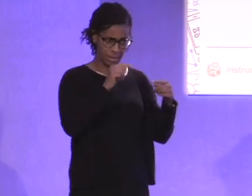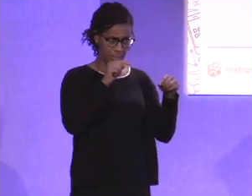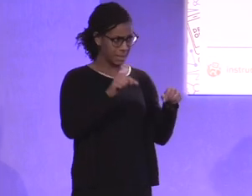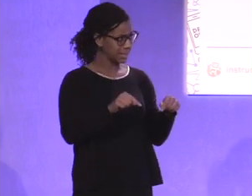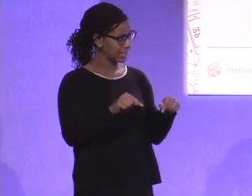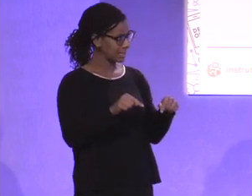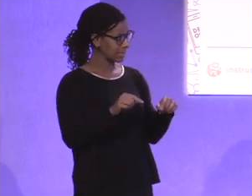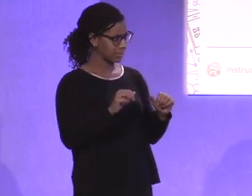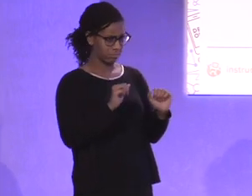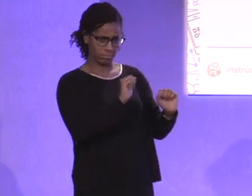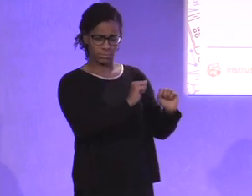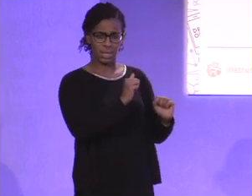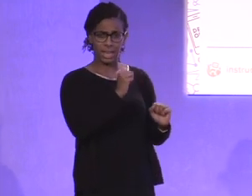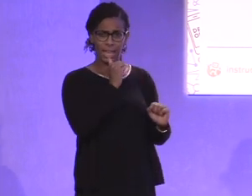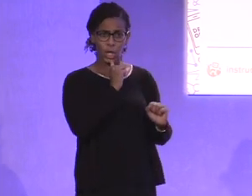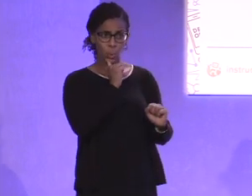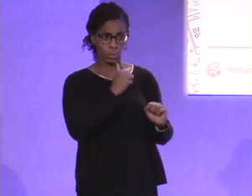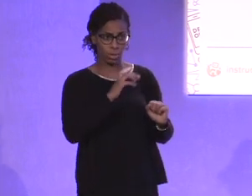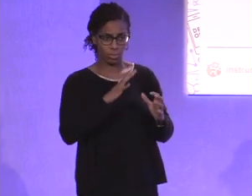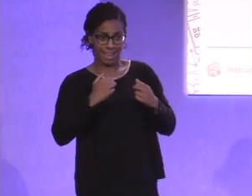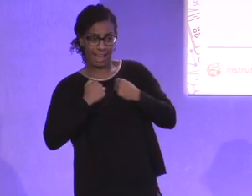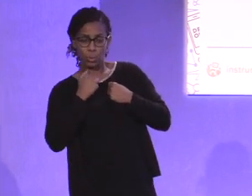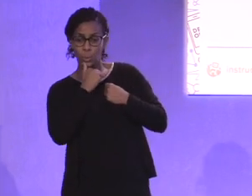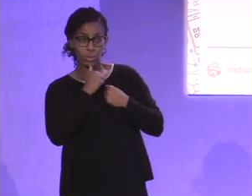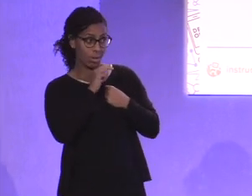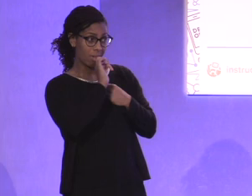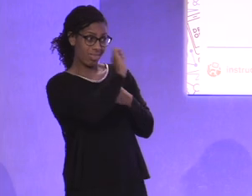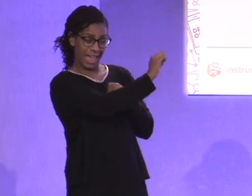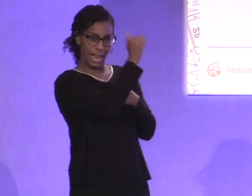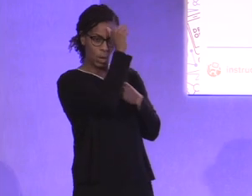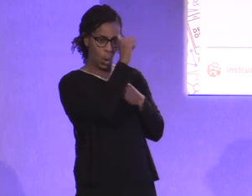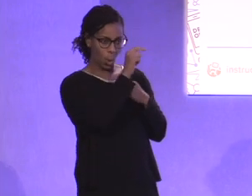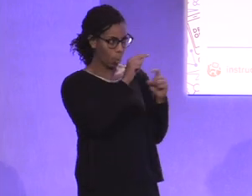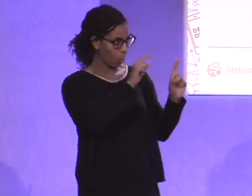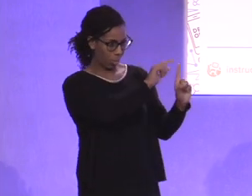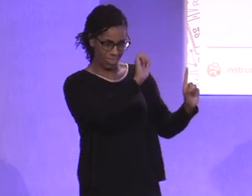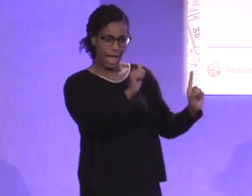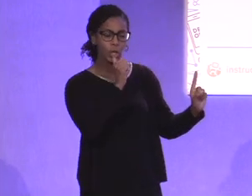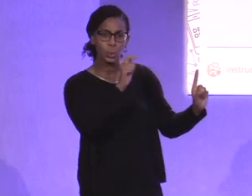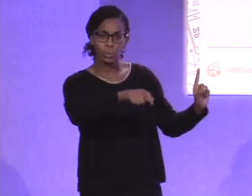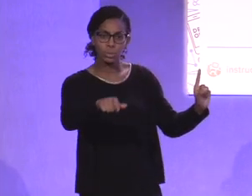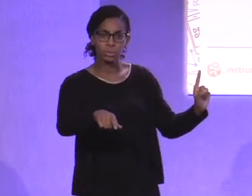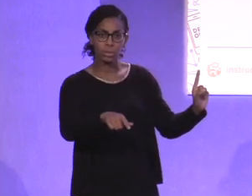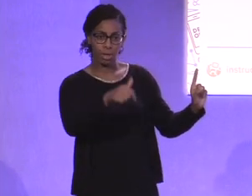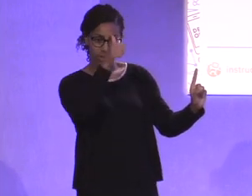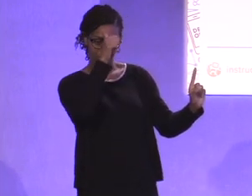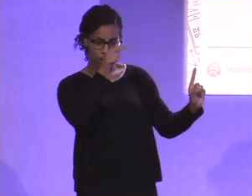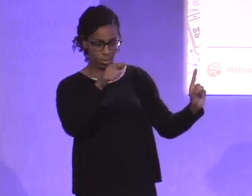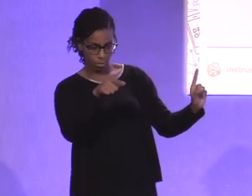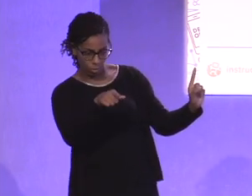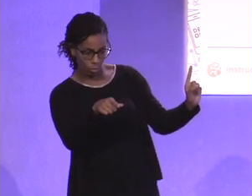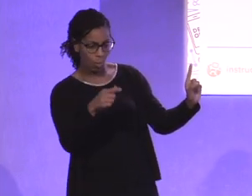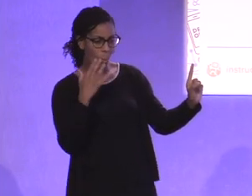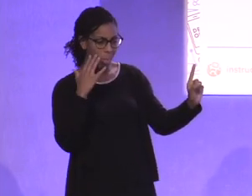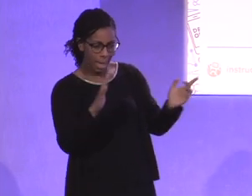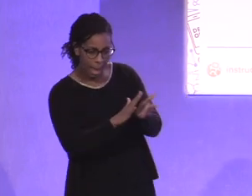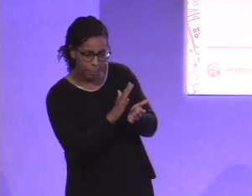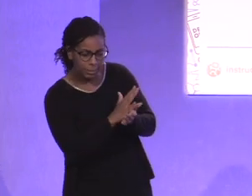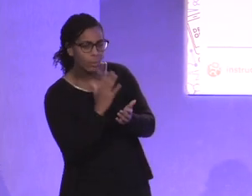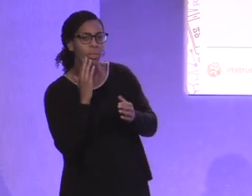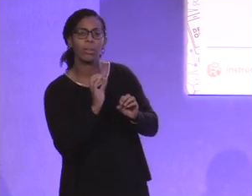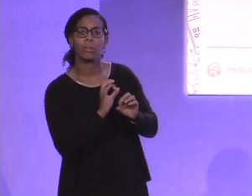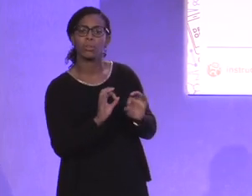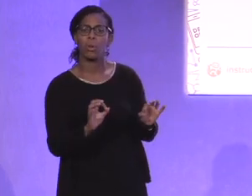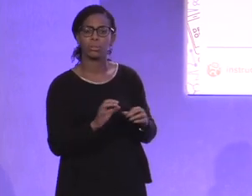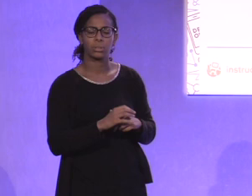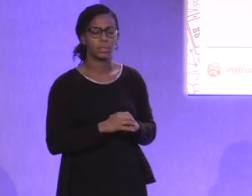our user. They know better than I do what makes an unhappy or a happy Tracker user. So we've gotten to the place now, which is actually quite encouraging,